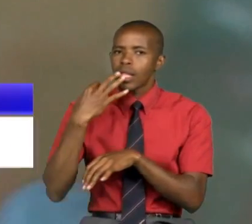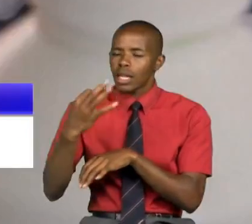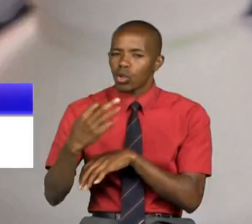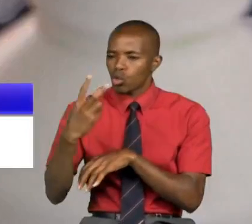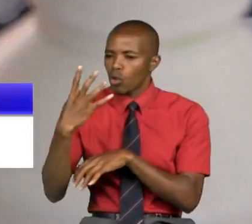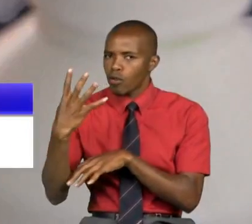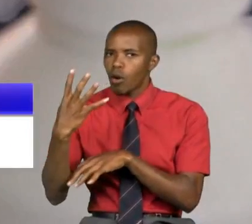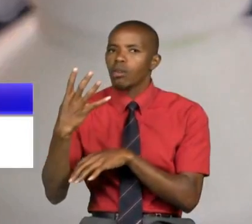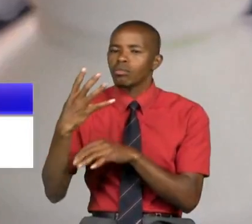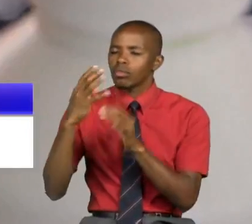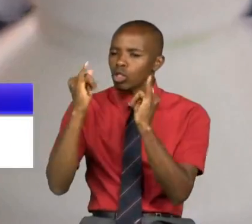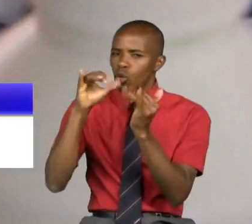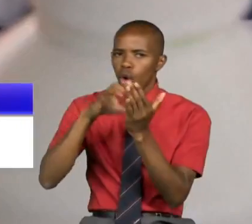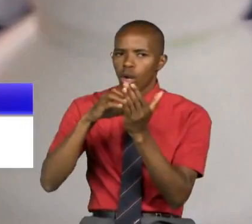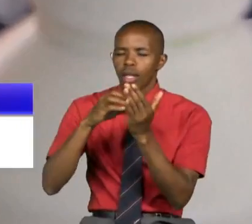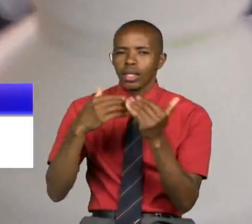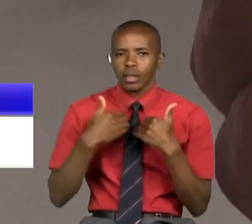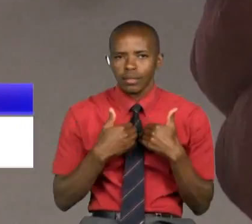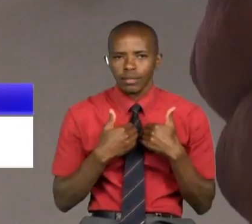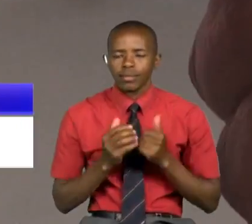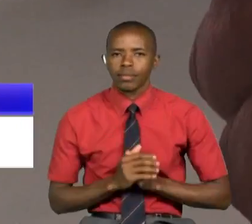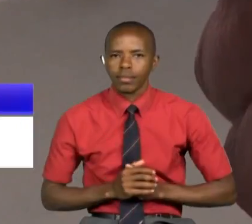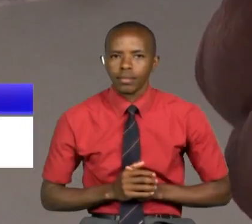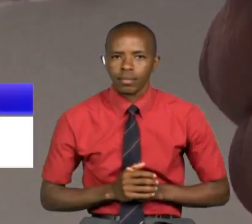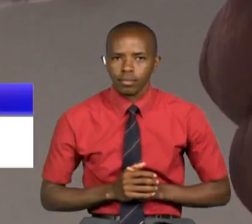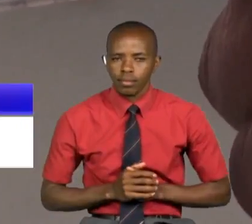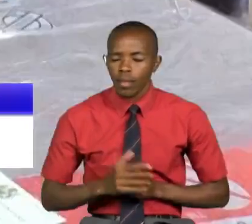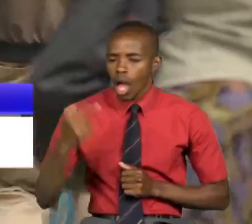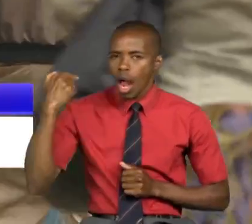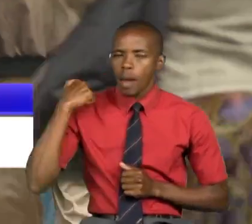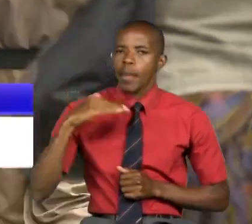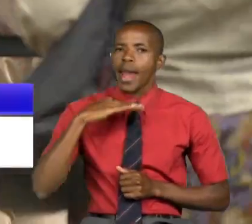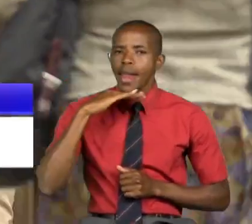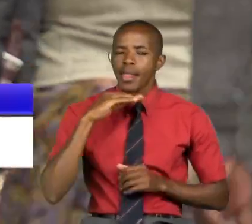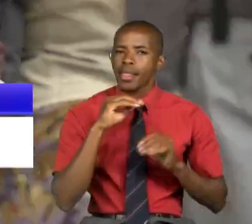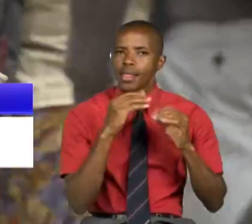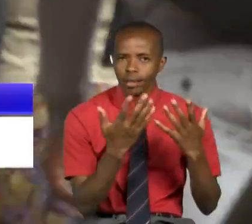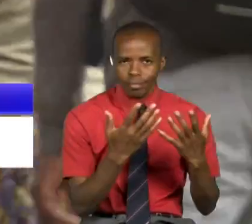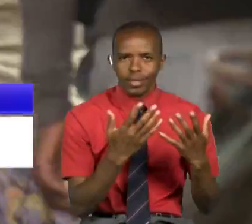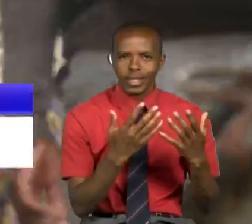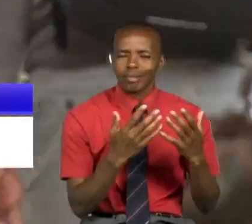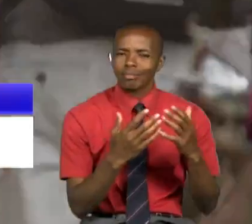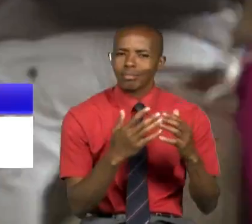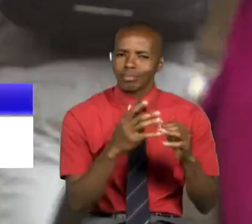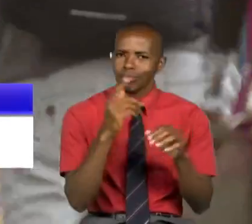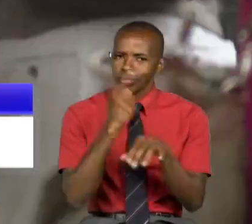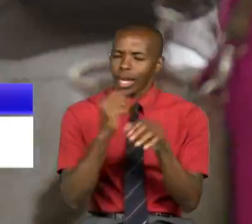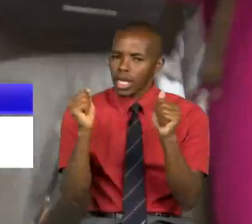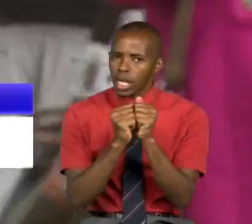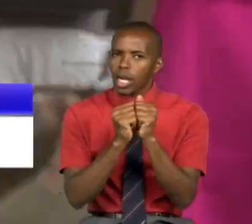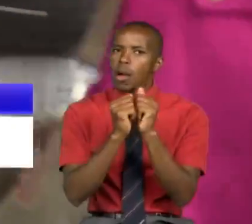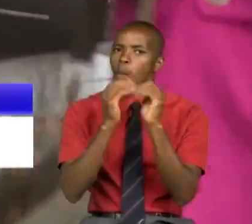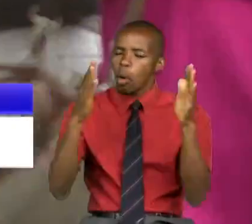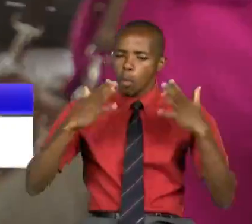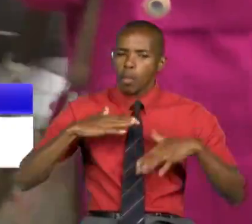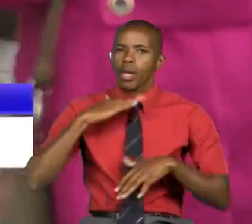new cases of COVID-19. Others remain skeptical. The number of deaths is, however, still alarming as 10 more people succumbed